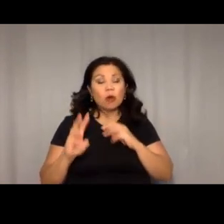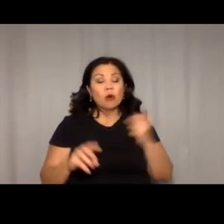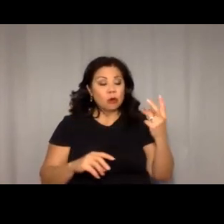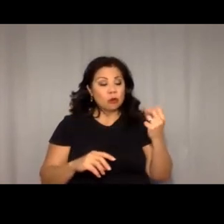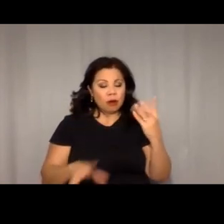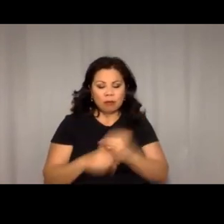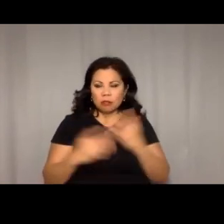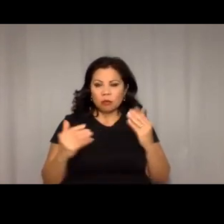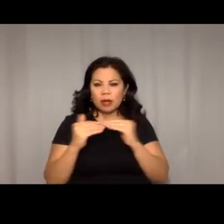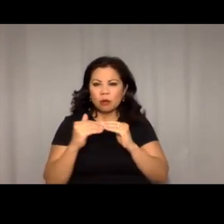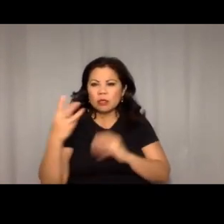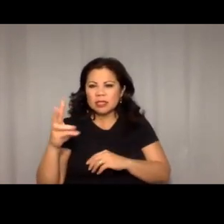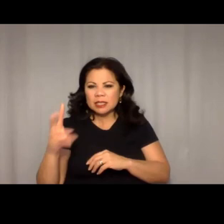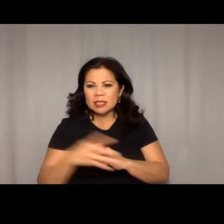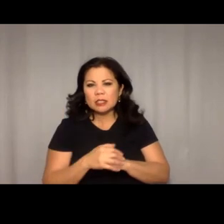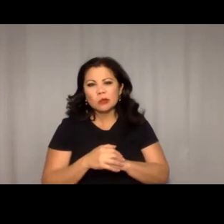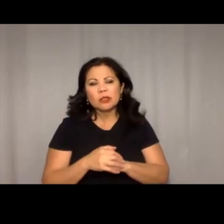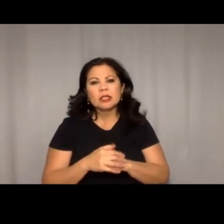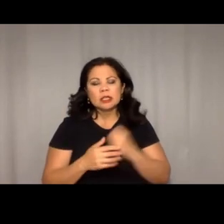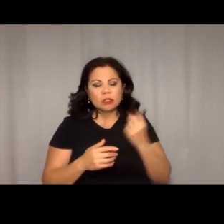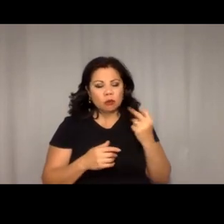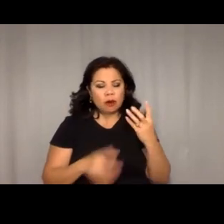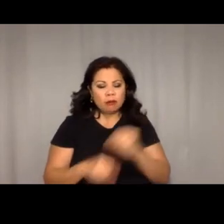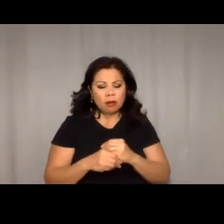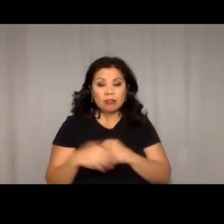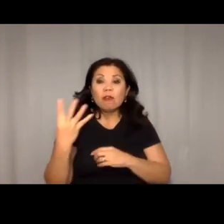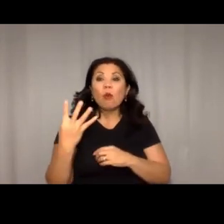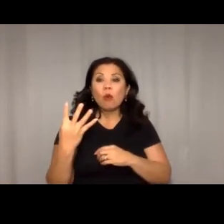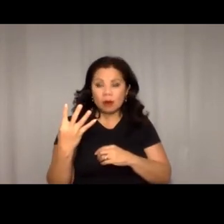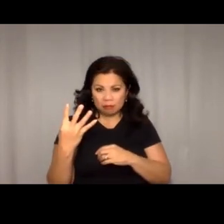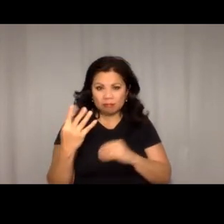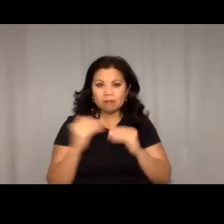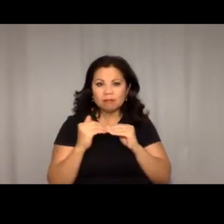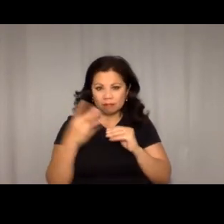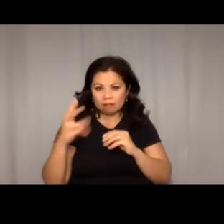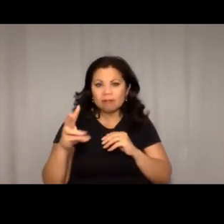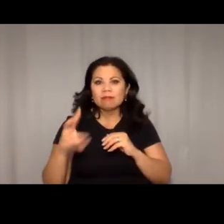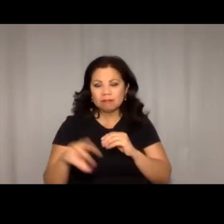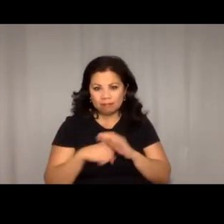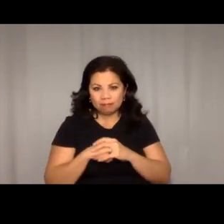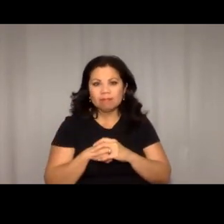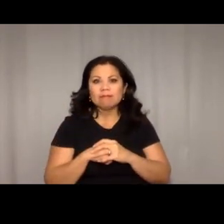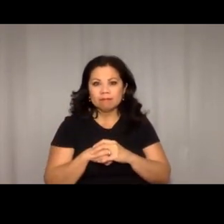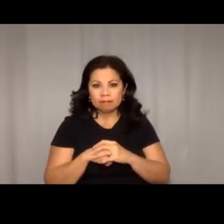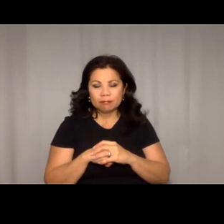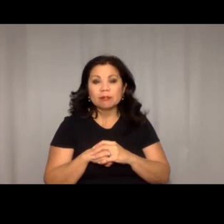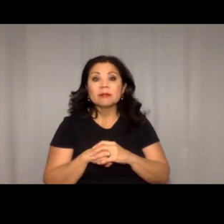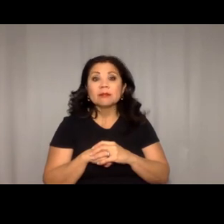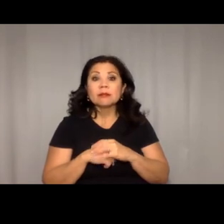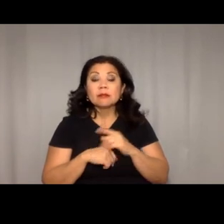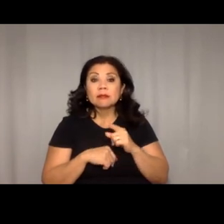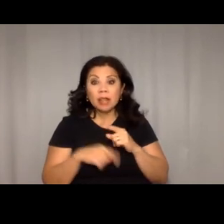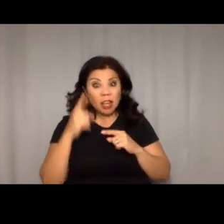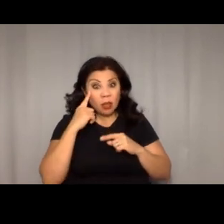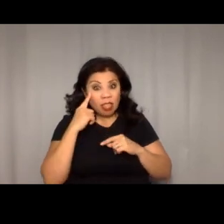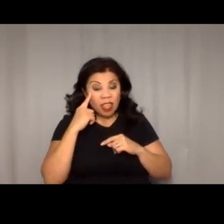12 plus what equals 16? 12 plus 4 equals 16. And you would